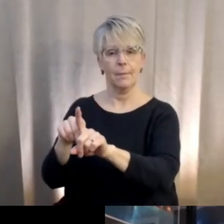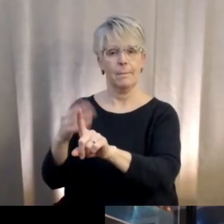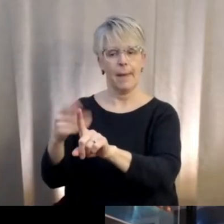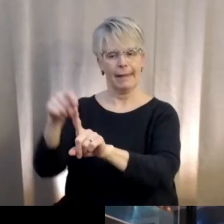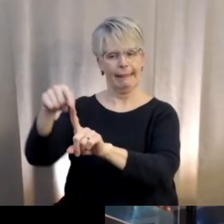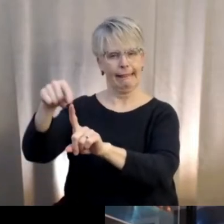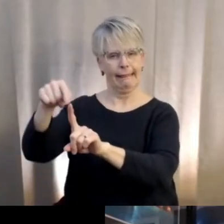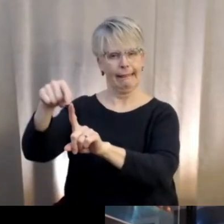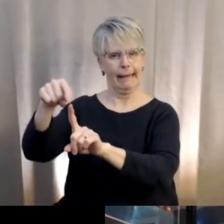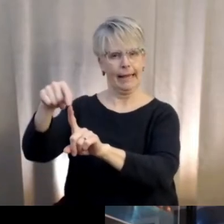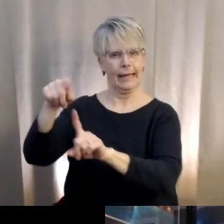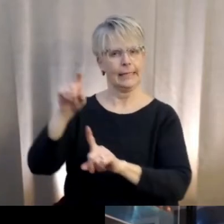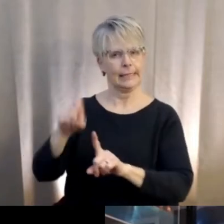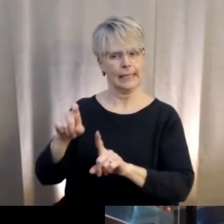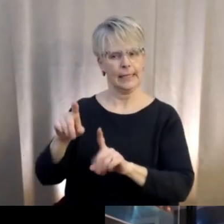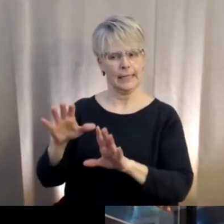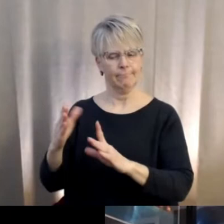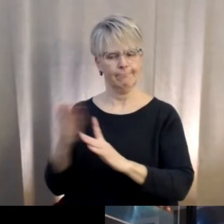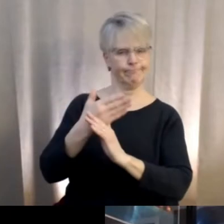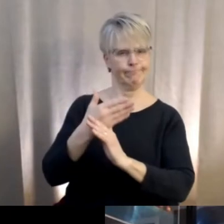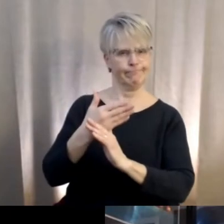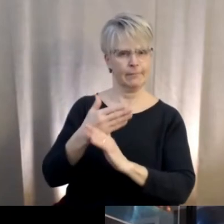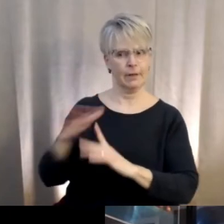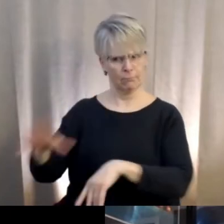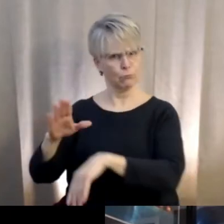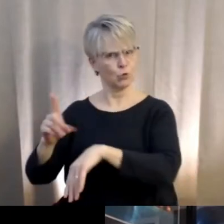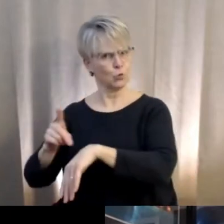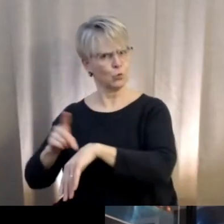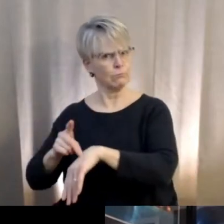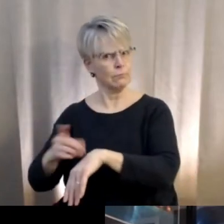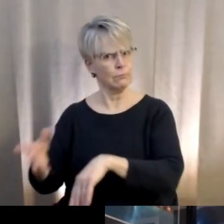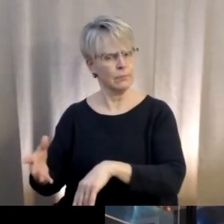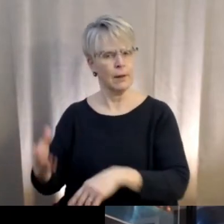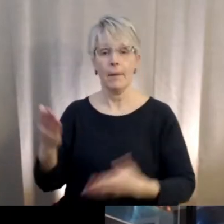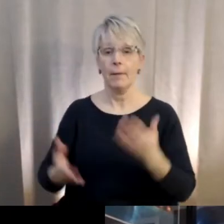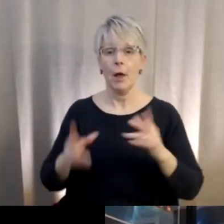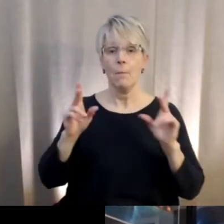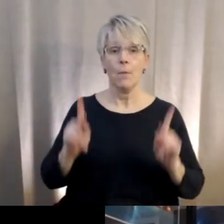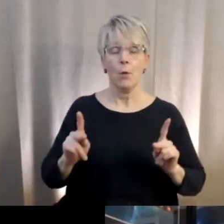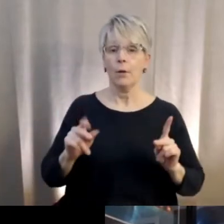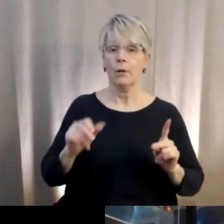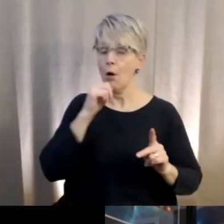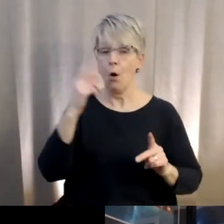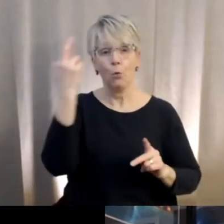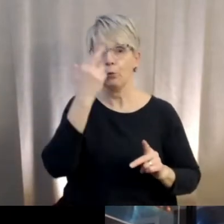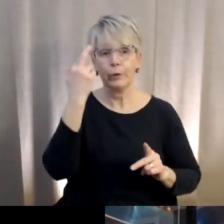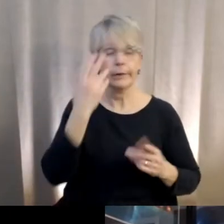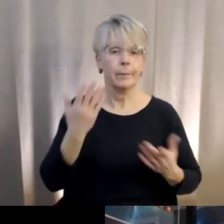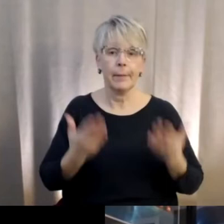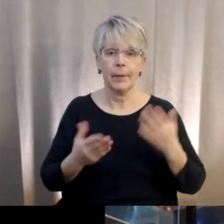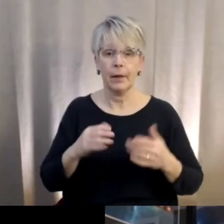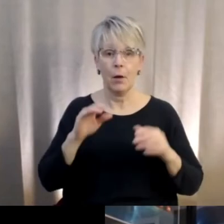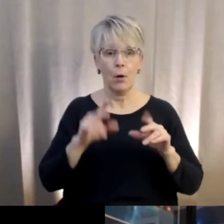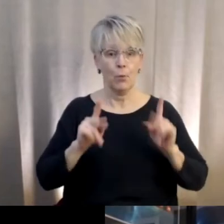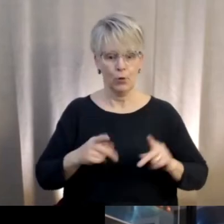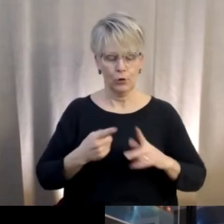of interruption. So for example, it could be like where someone isn't realizing, but they might be, you know, starting to